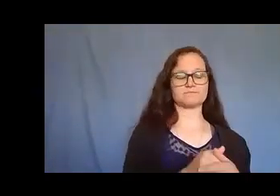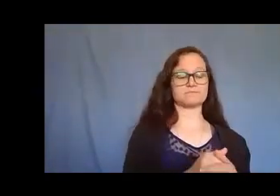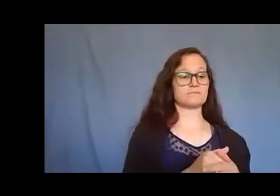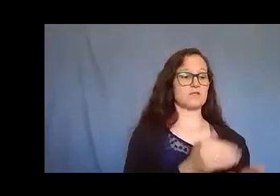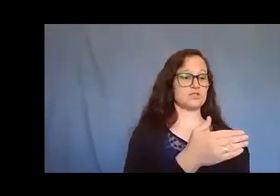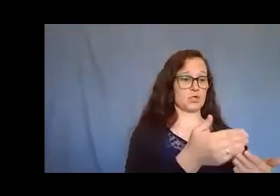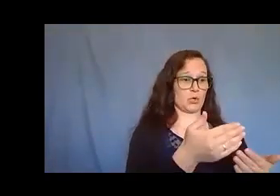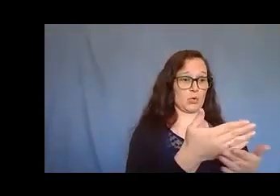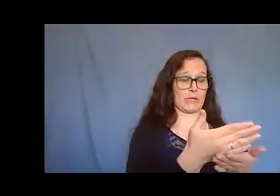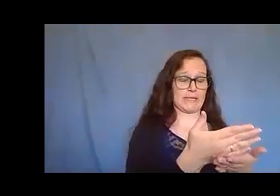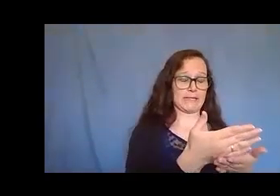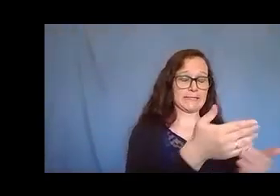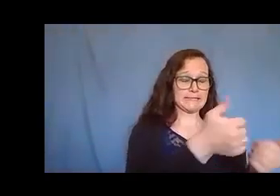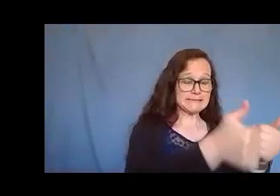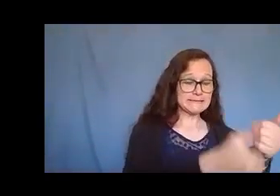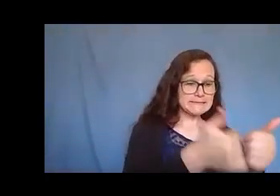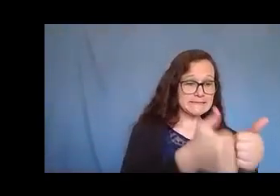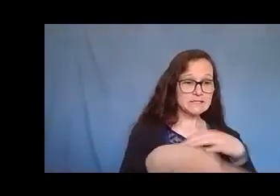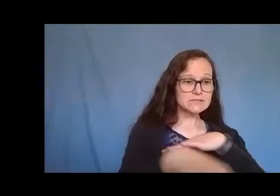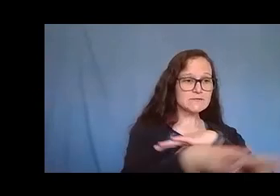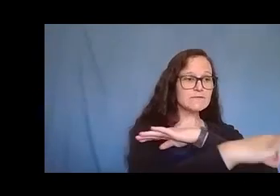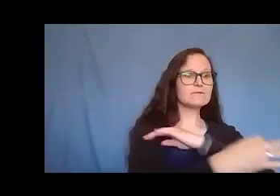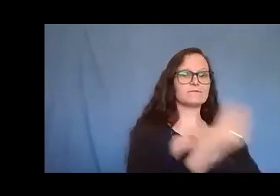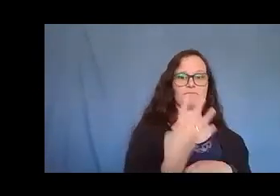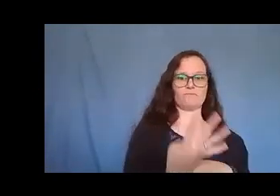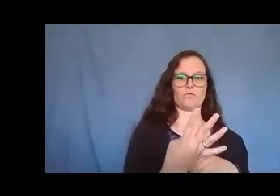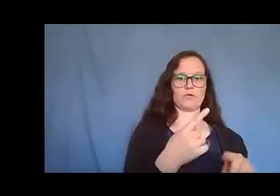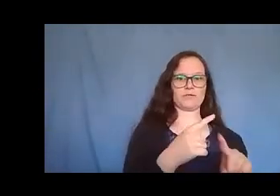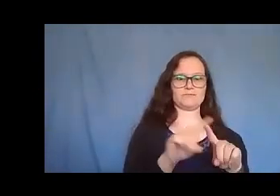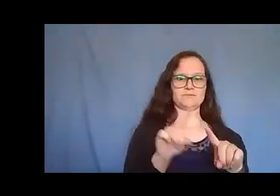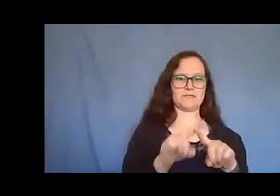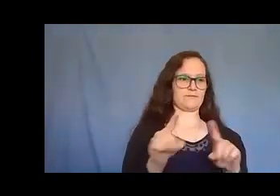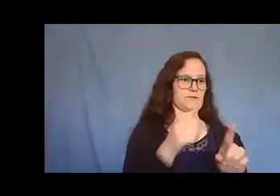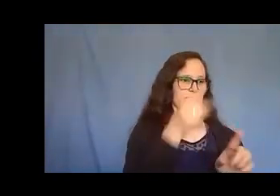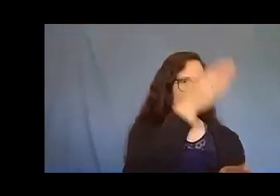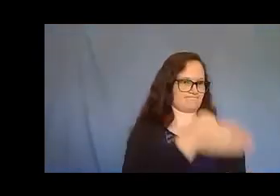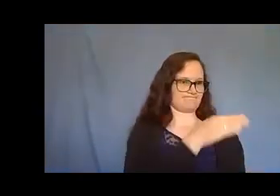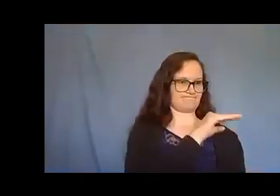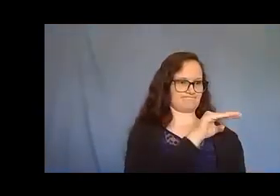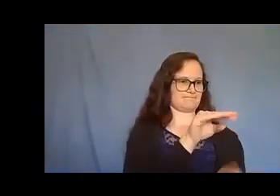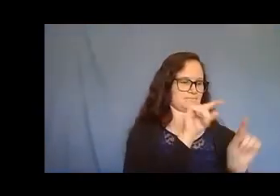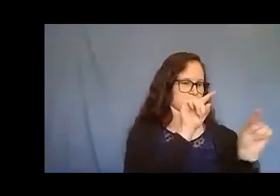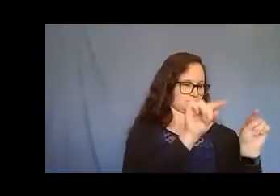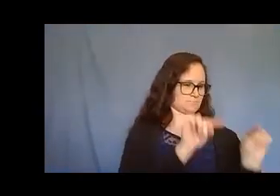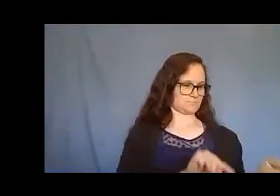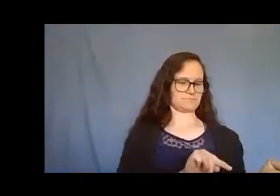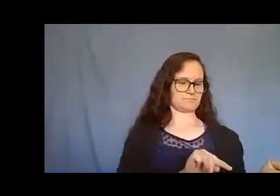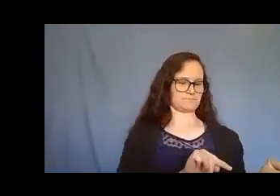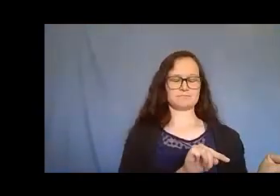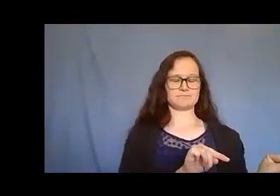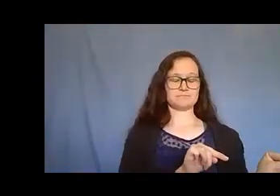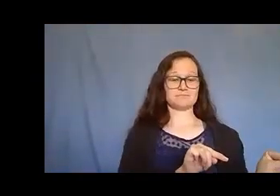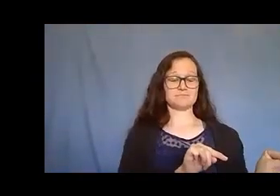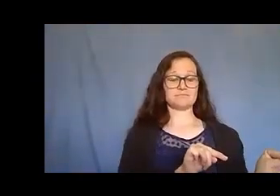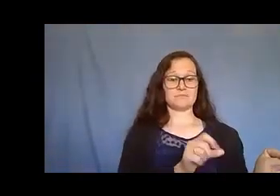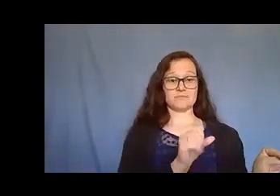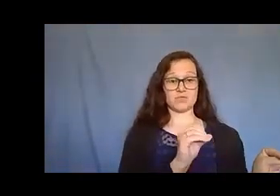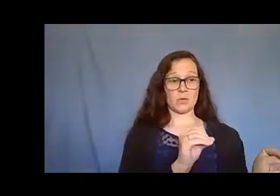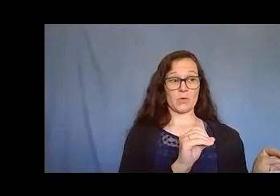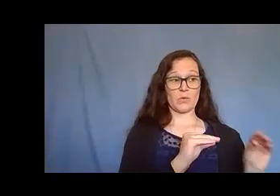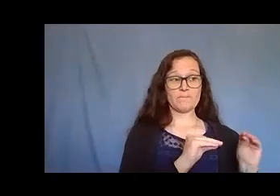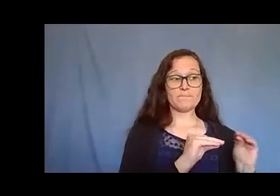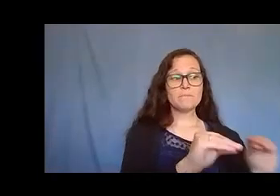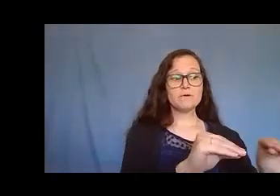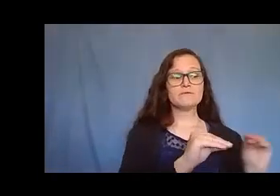4 quadrants, and 3 sampling locations were randomly picked within each quadrant. Initial portable